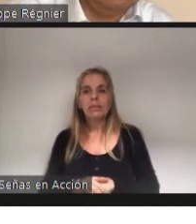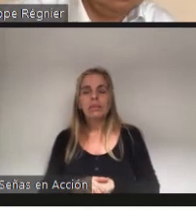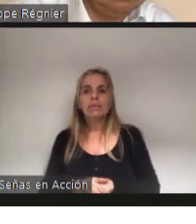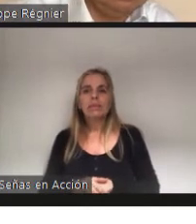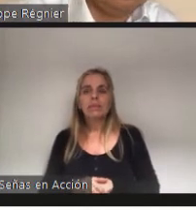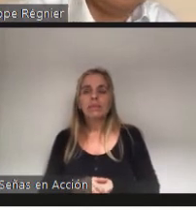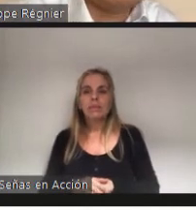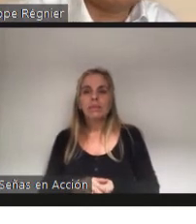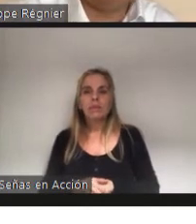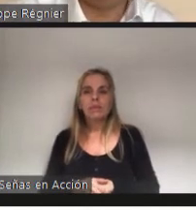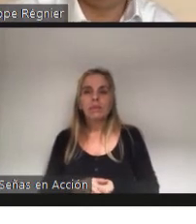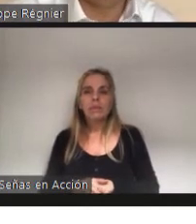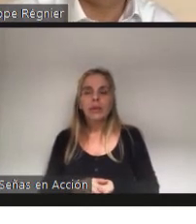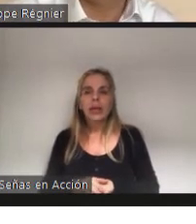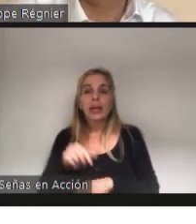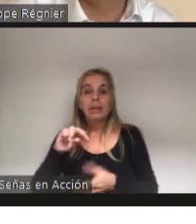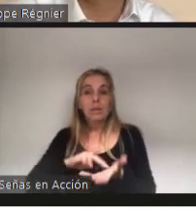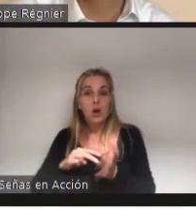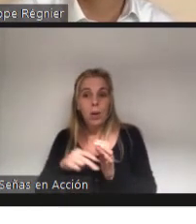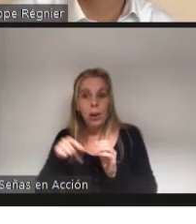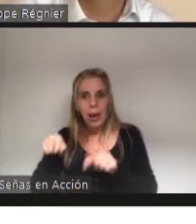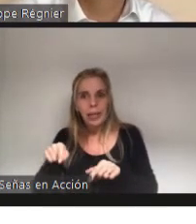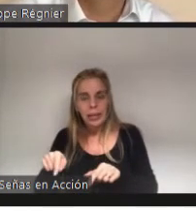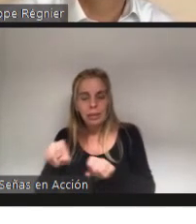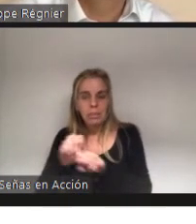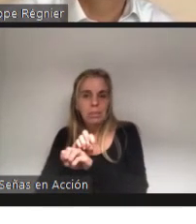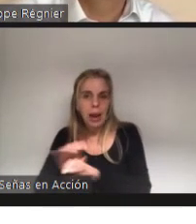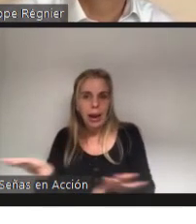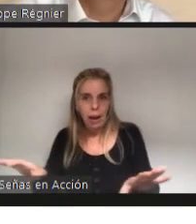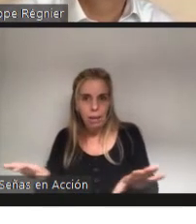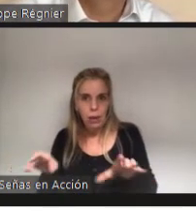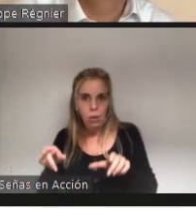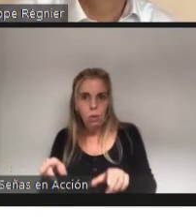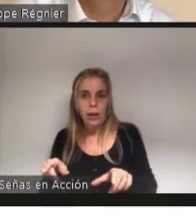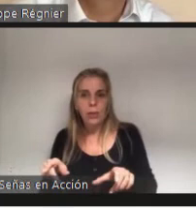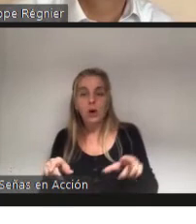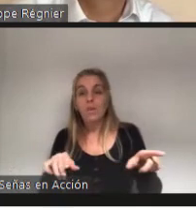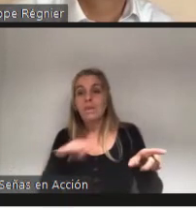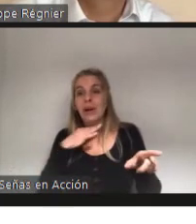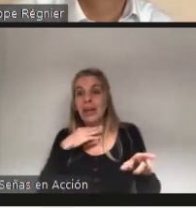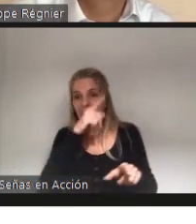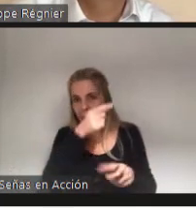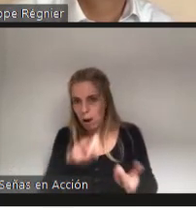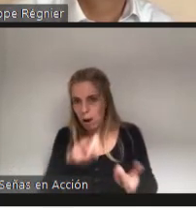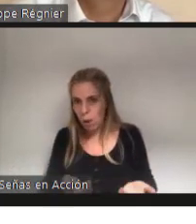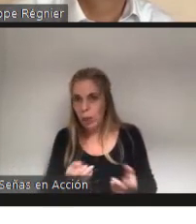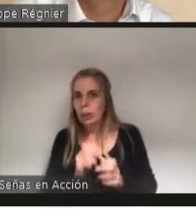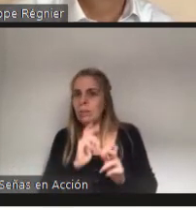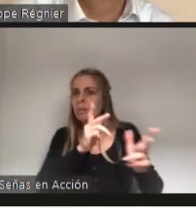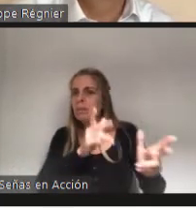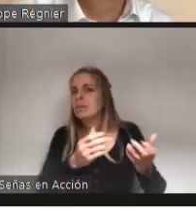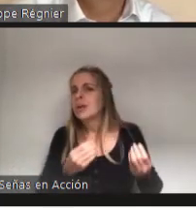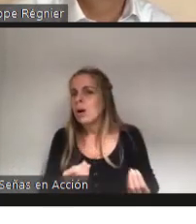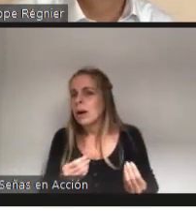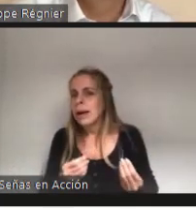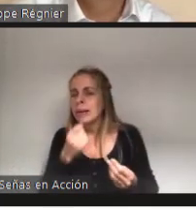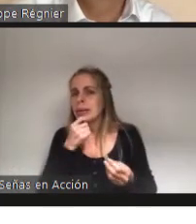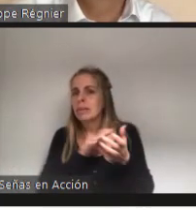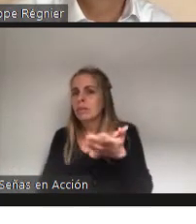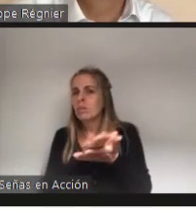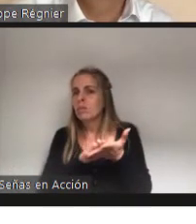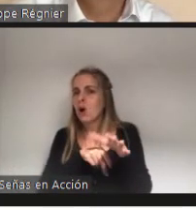And the problem is even more serious. When I talk about the Mexican case, the